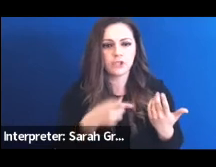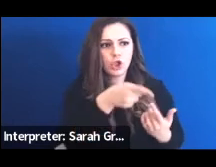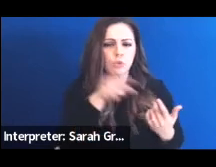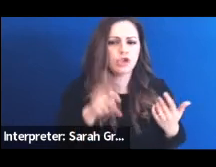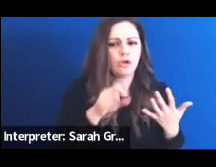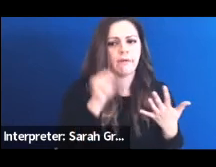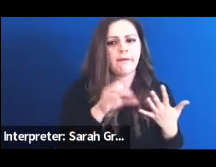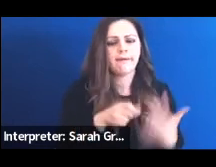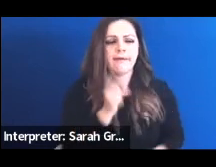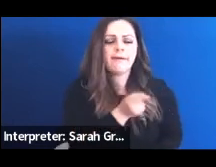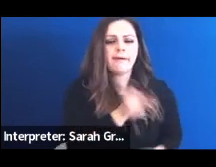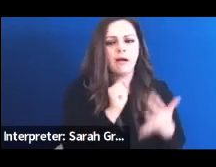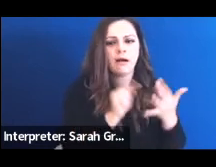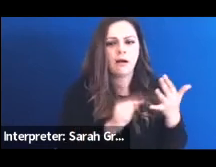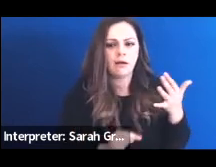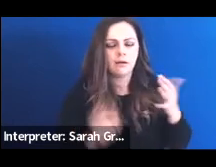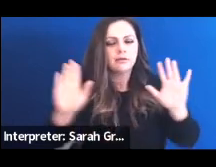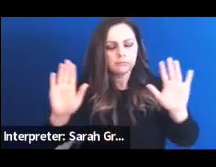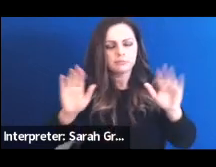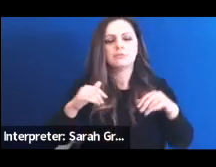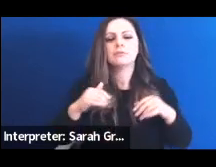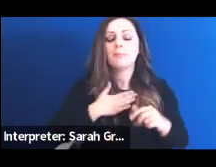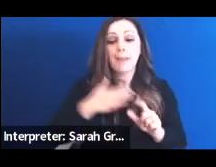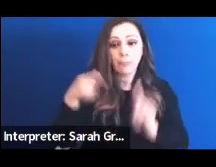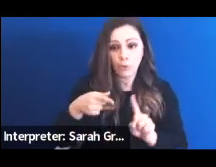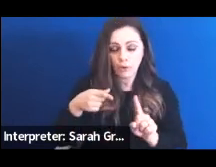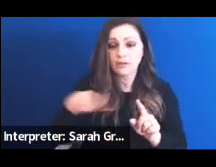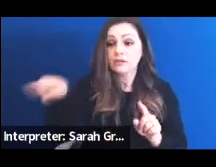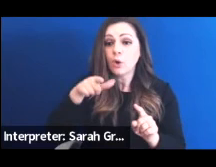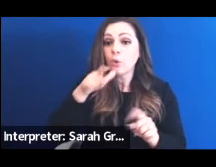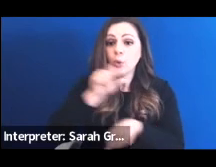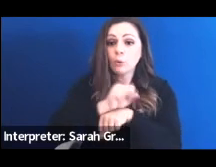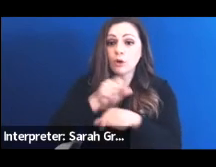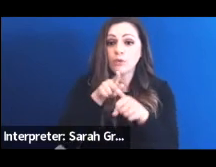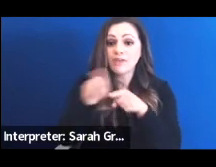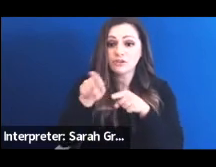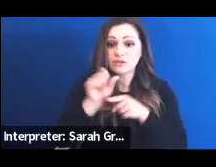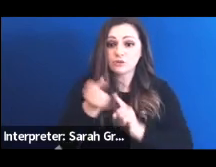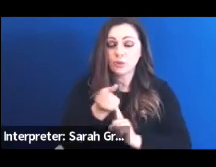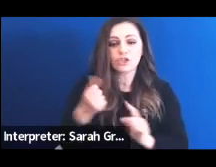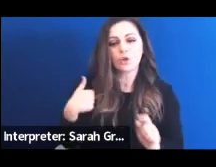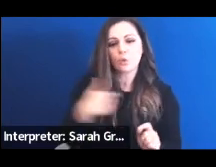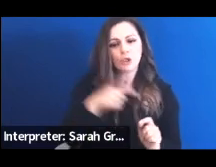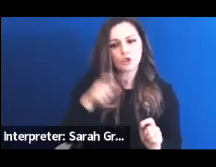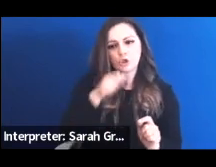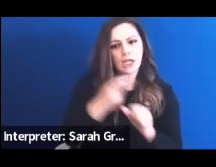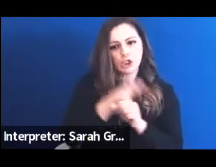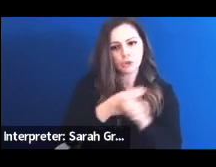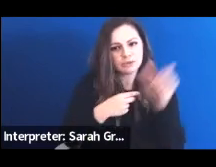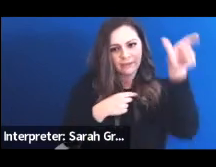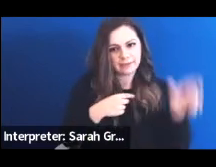a professional setting, these are the things, we don't need to use those terms. All right, that's the important